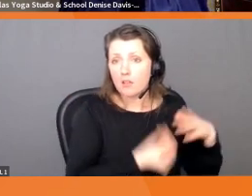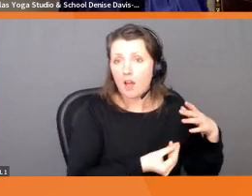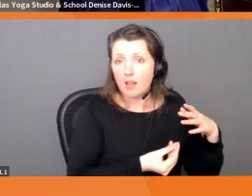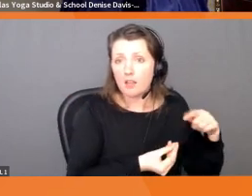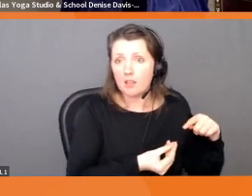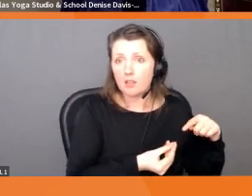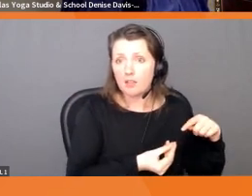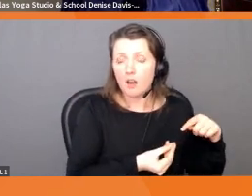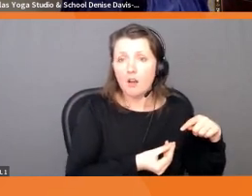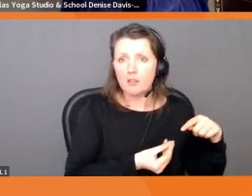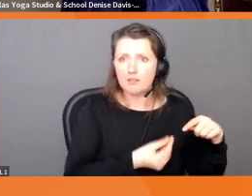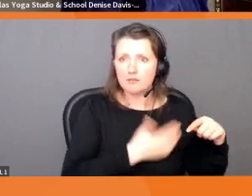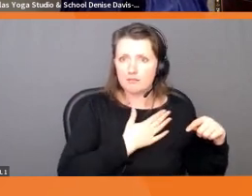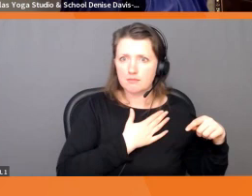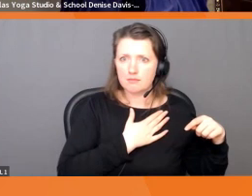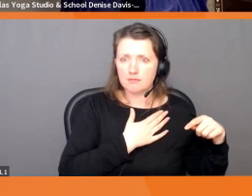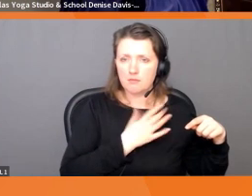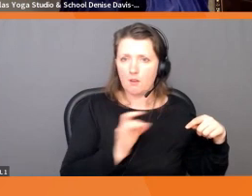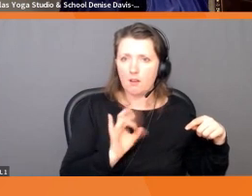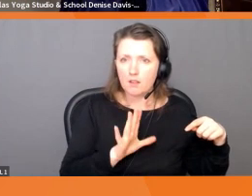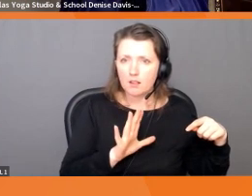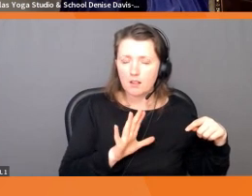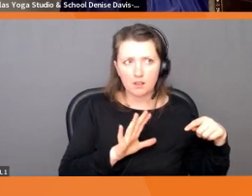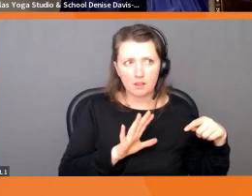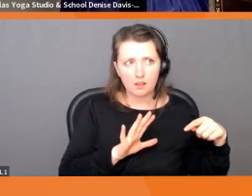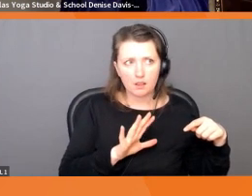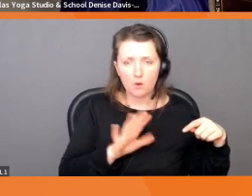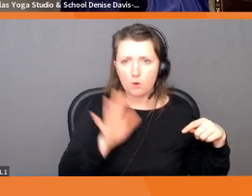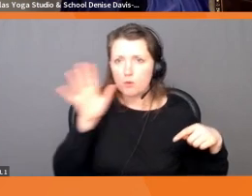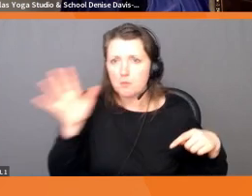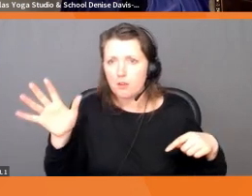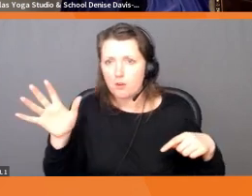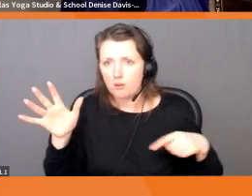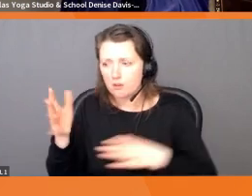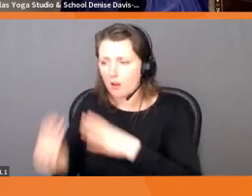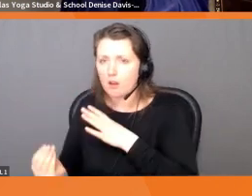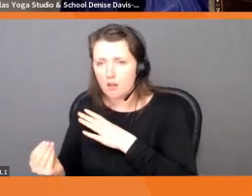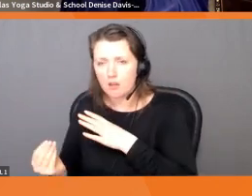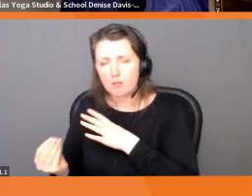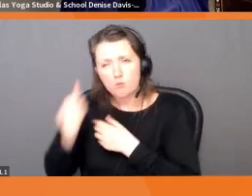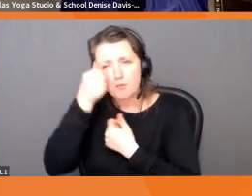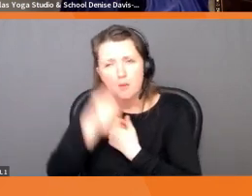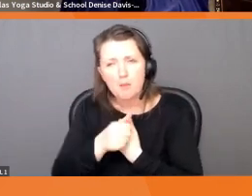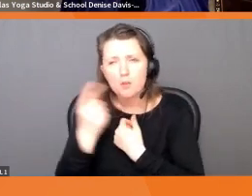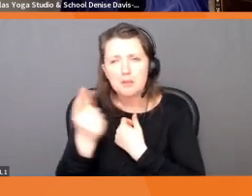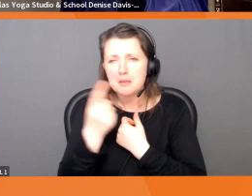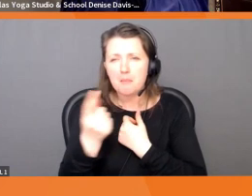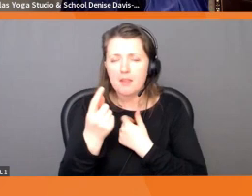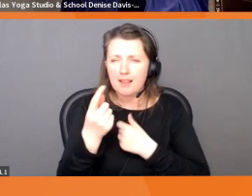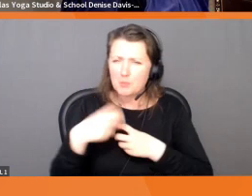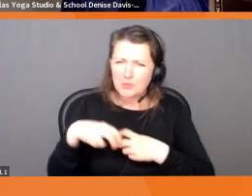That's terrible. I know, it's terrible. Or grandma, remember something hard, right? Remember something that's maybe this week you had hard